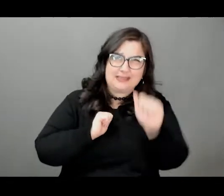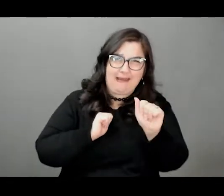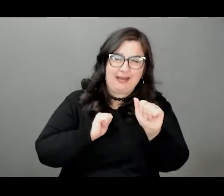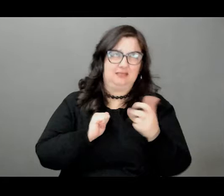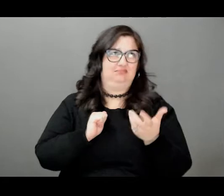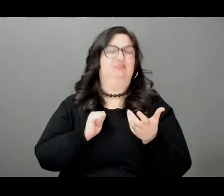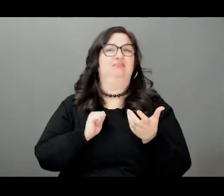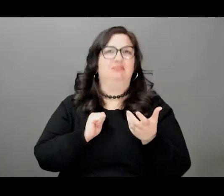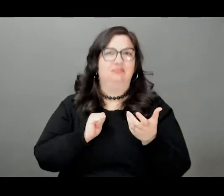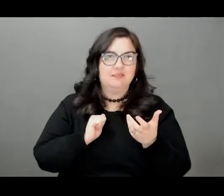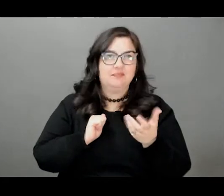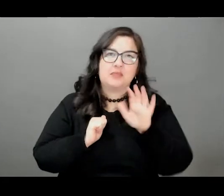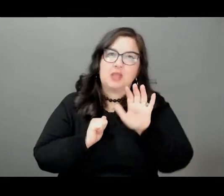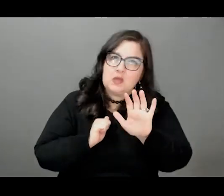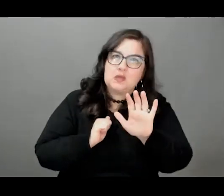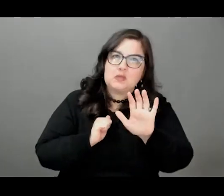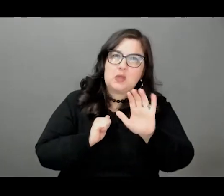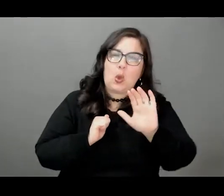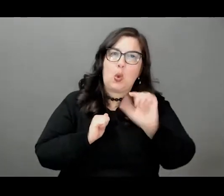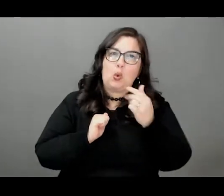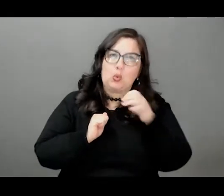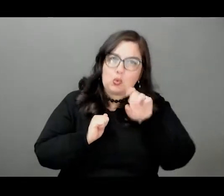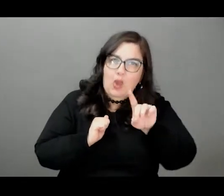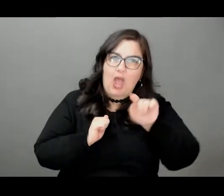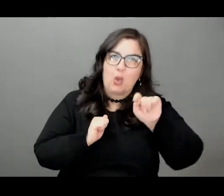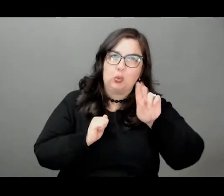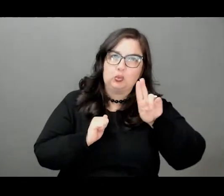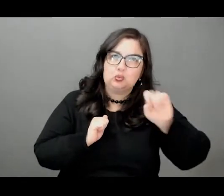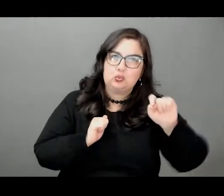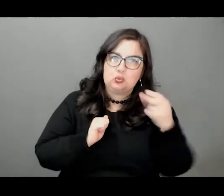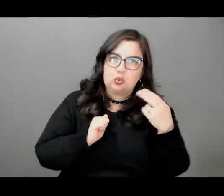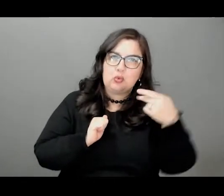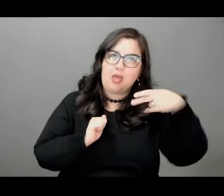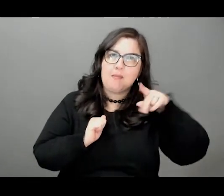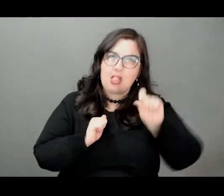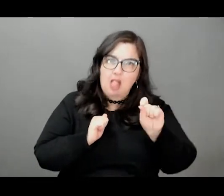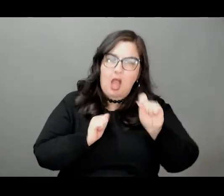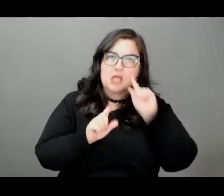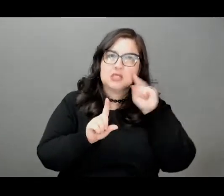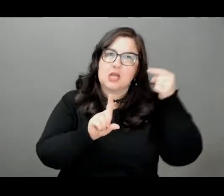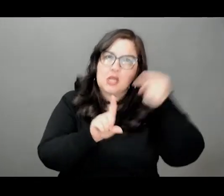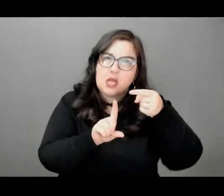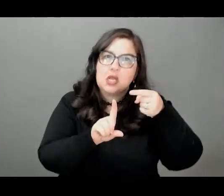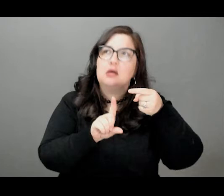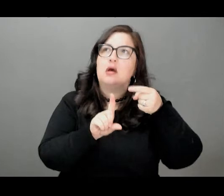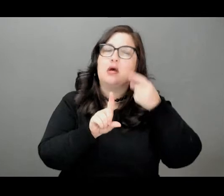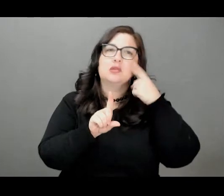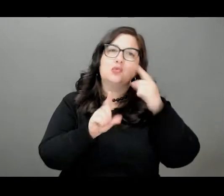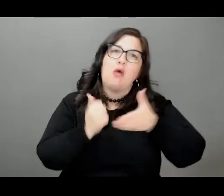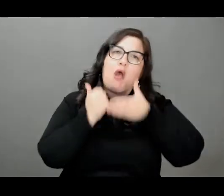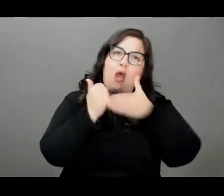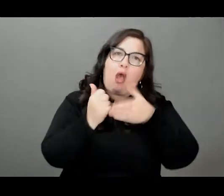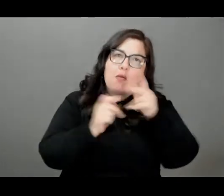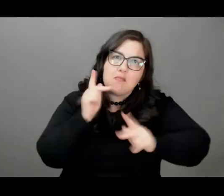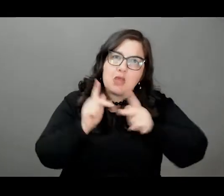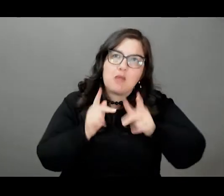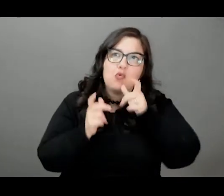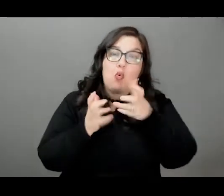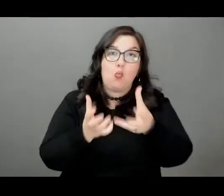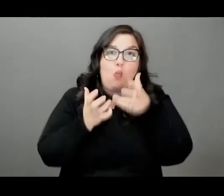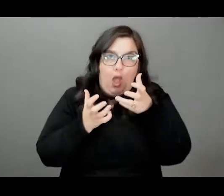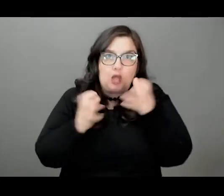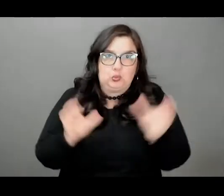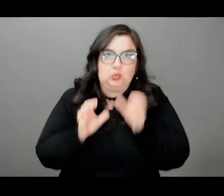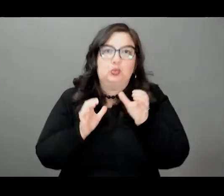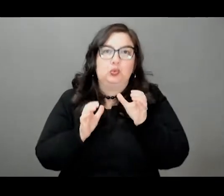people hired just to label the data that's going in. So it sounds like Ground Truth Plus is trying to aim